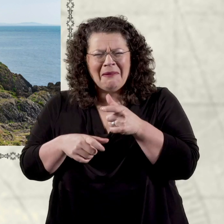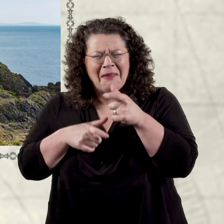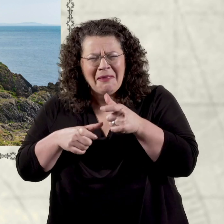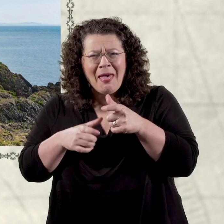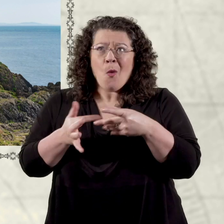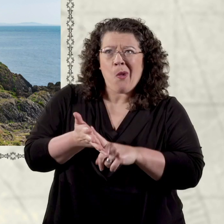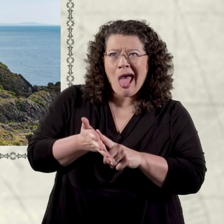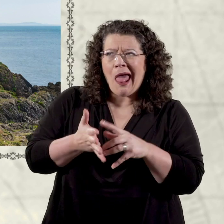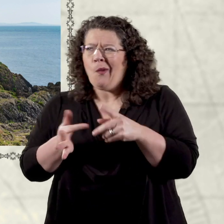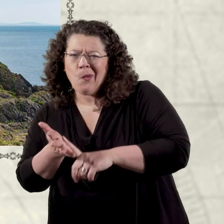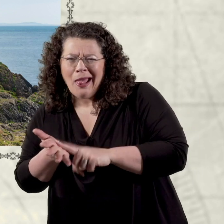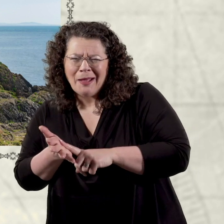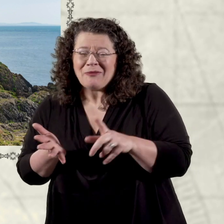well.